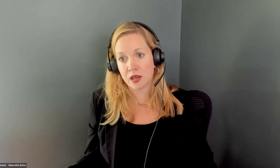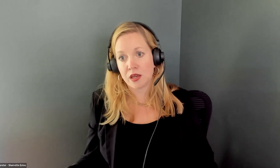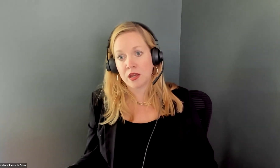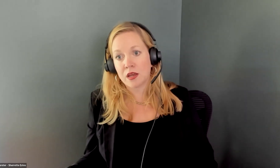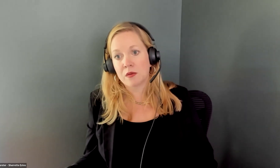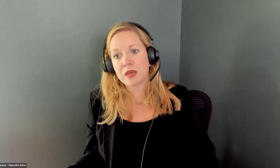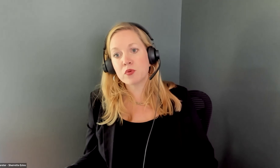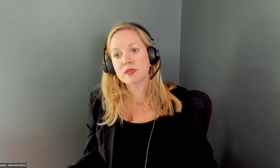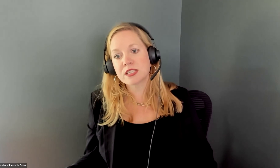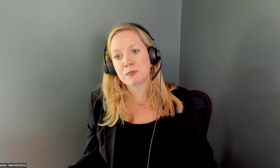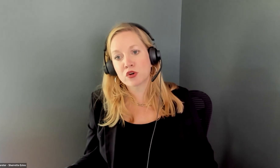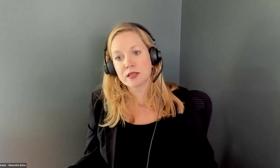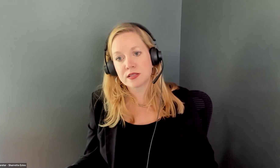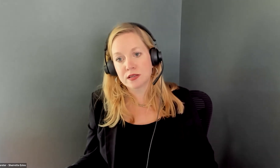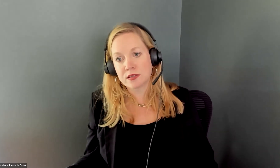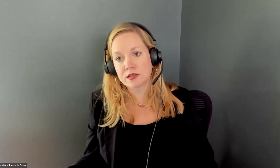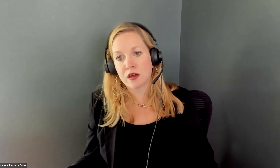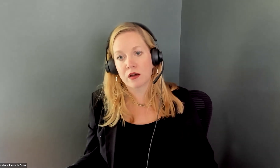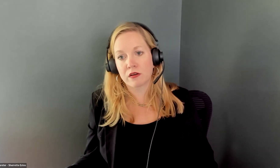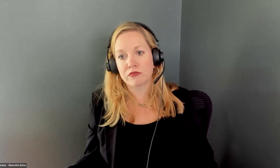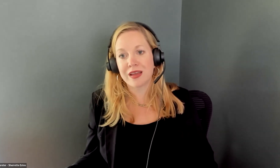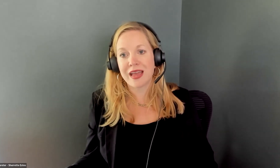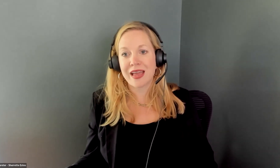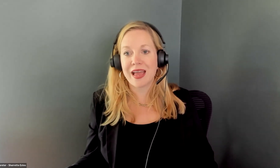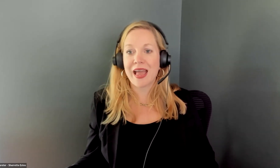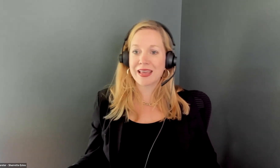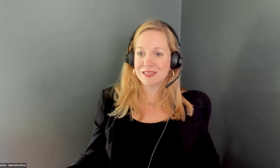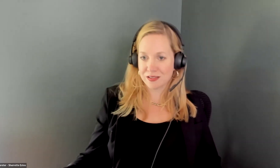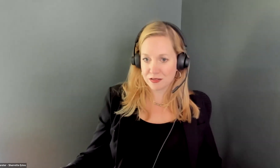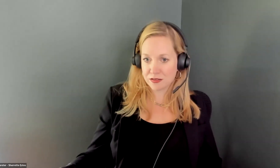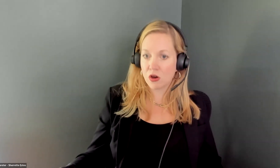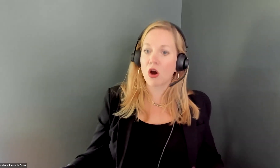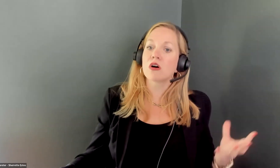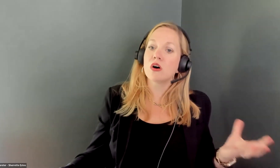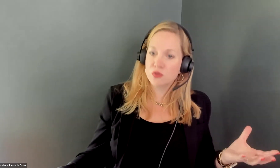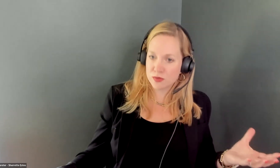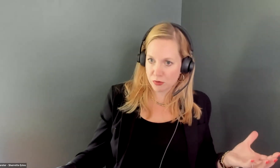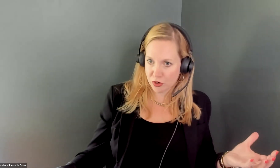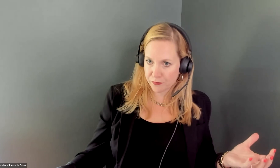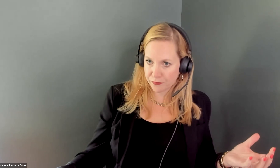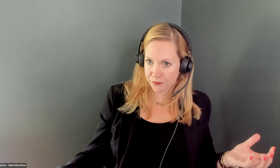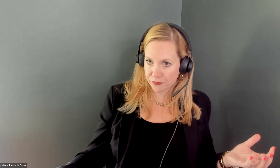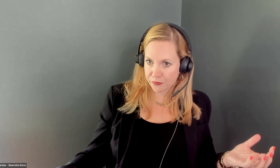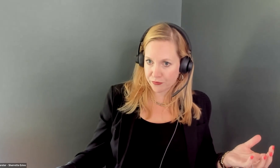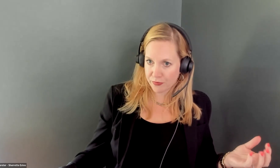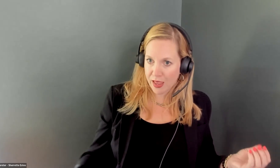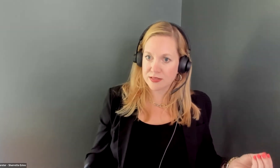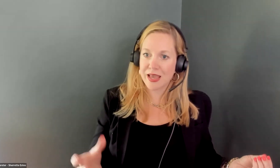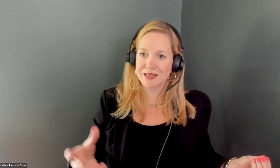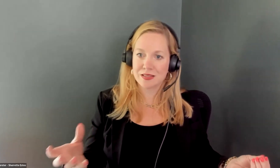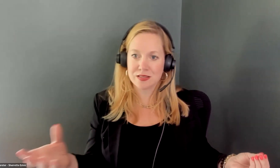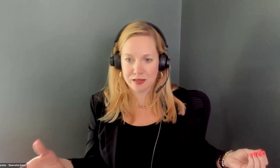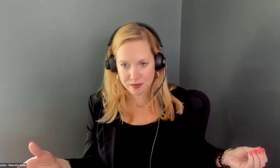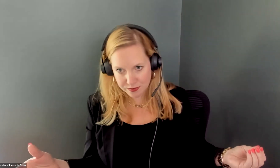that people's experiences of ACEs are also similar